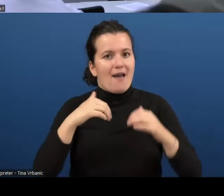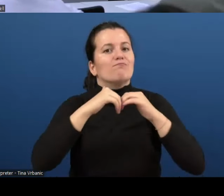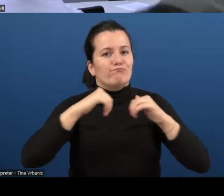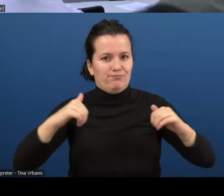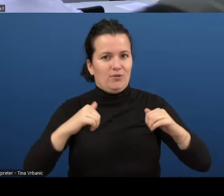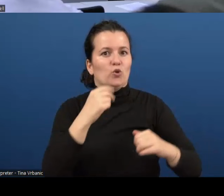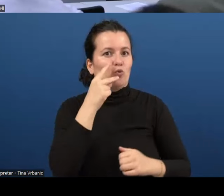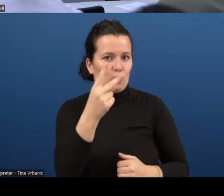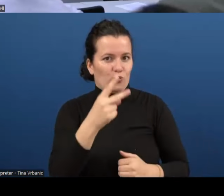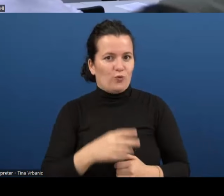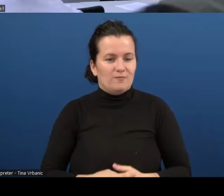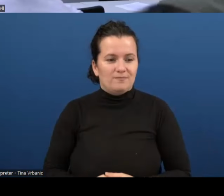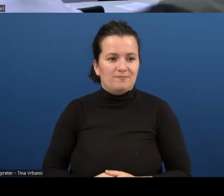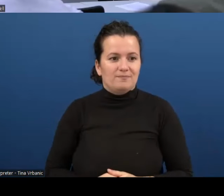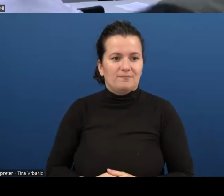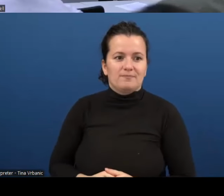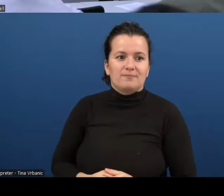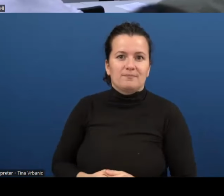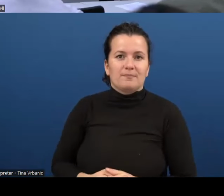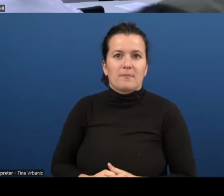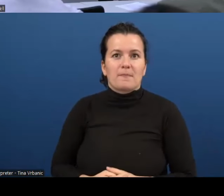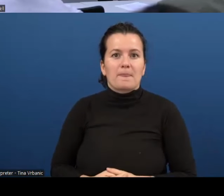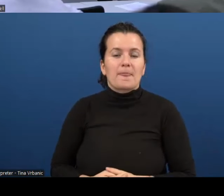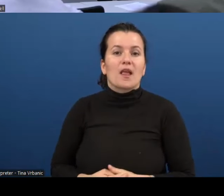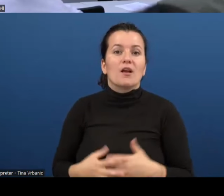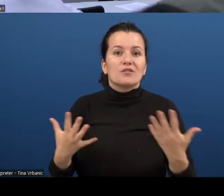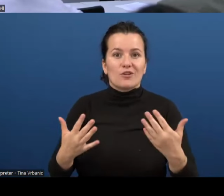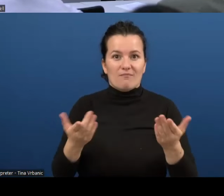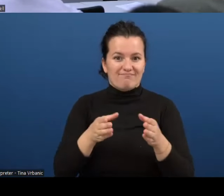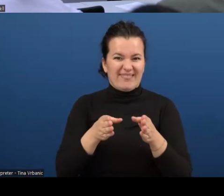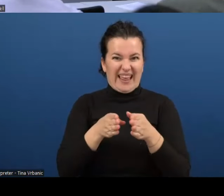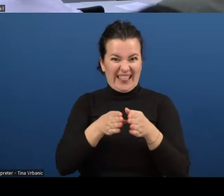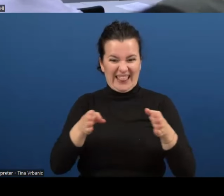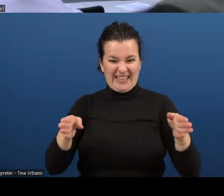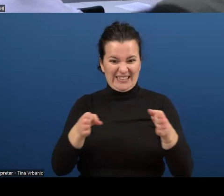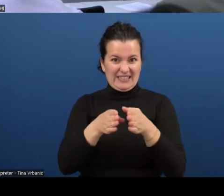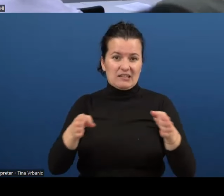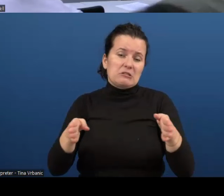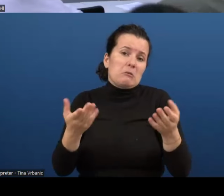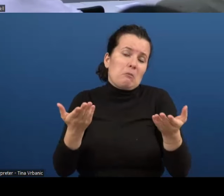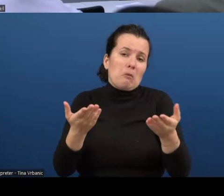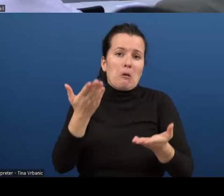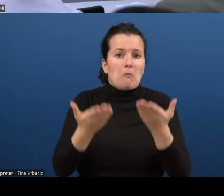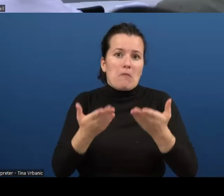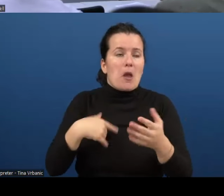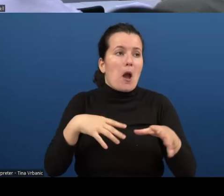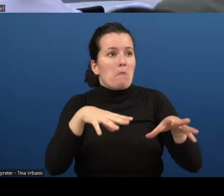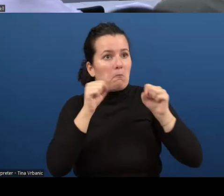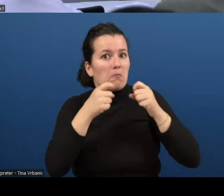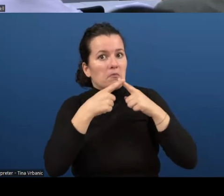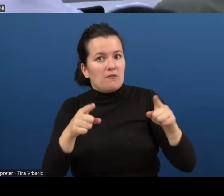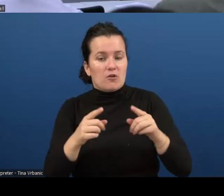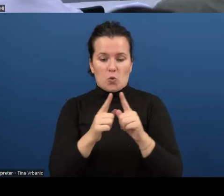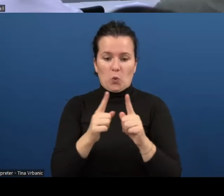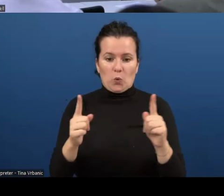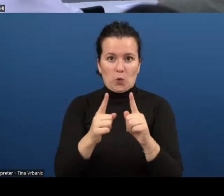Well, distances are not always perceived as equal. That's the horizontal vertical anisotropy that I showed you.